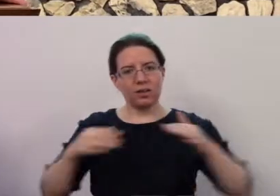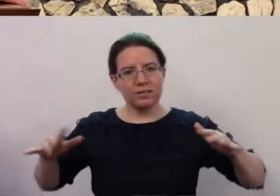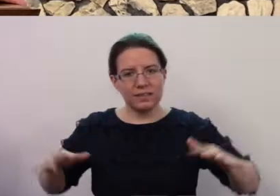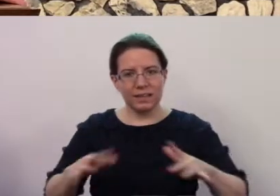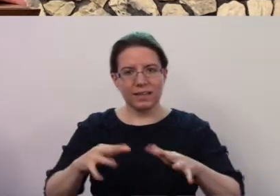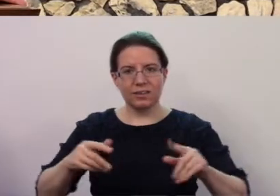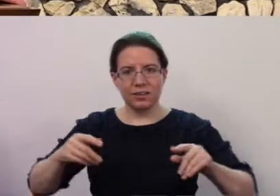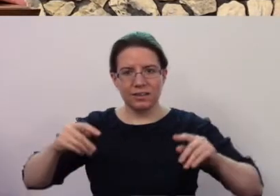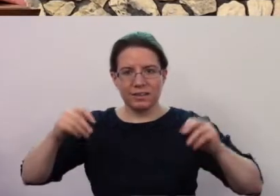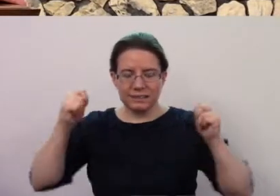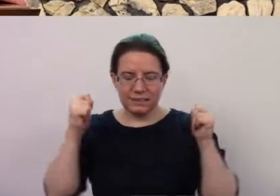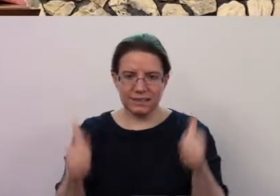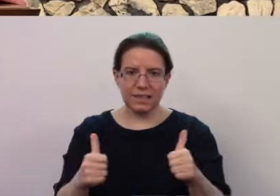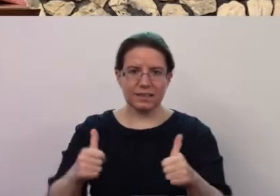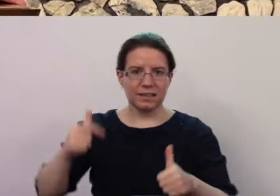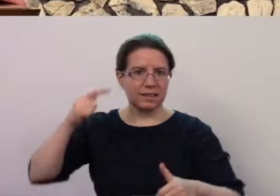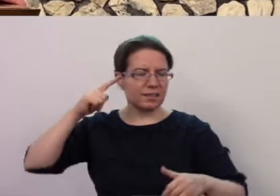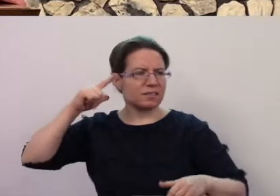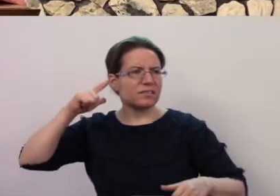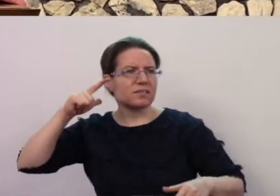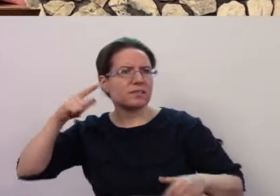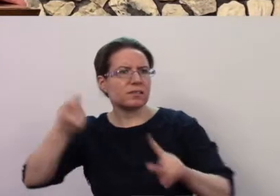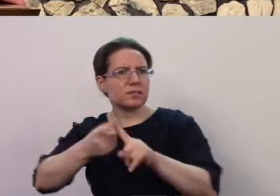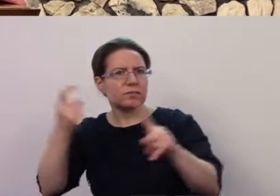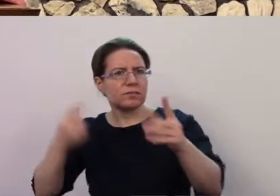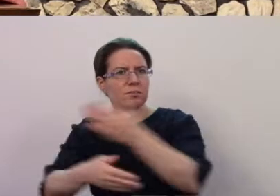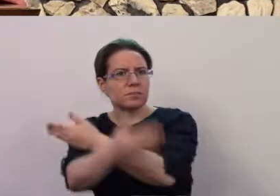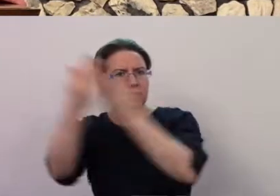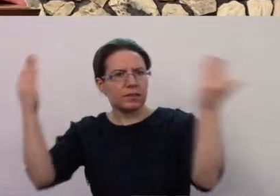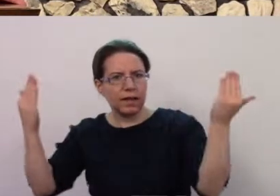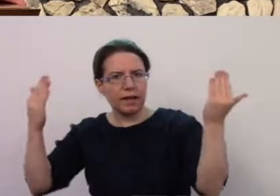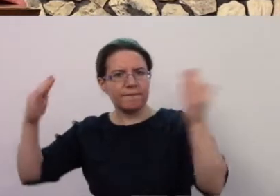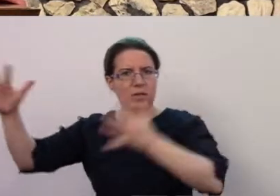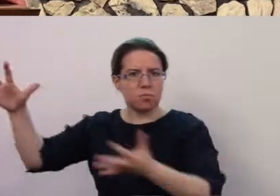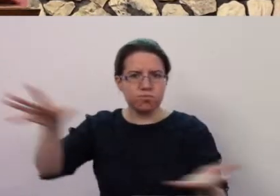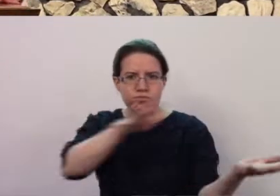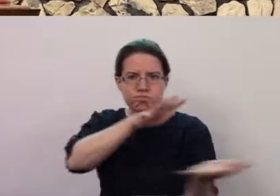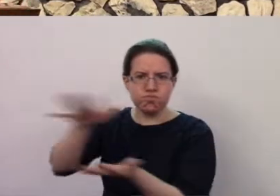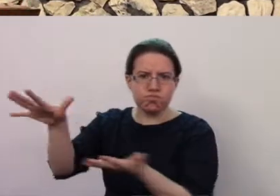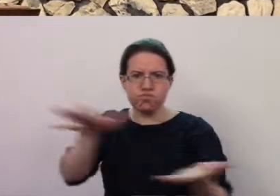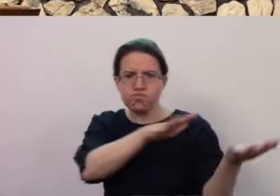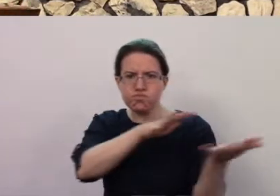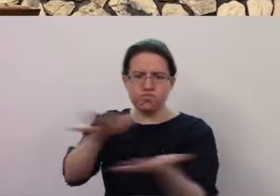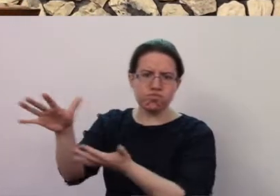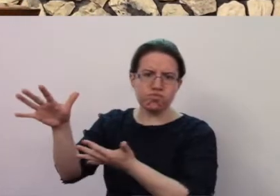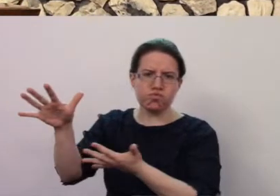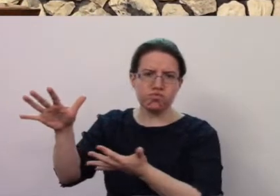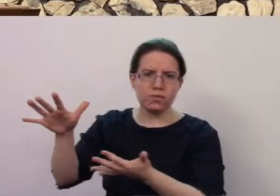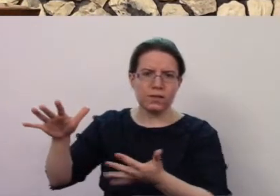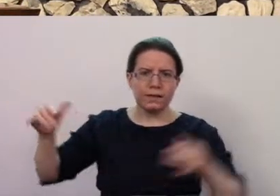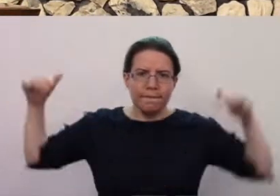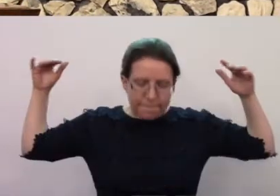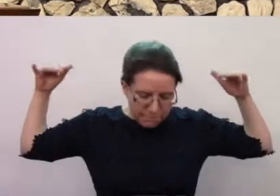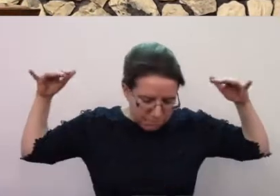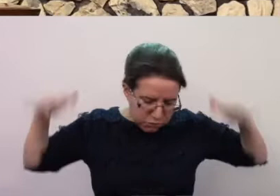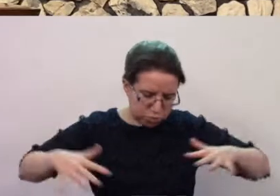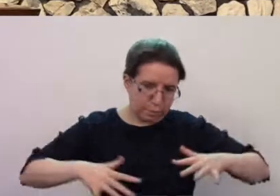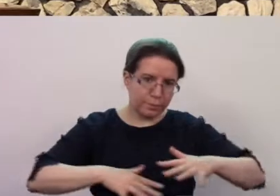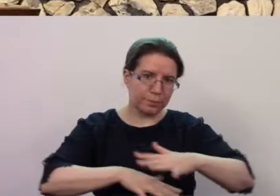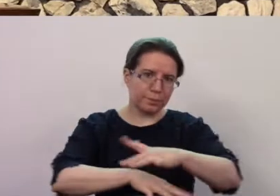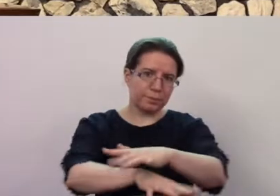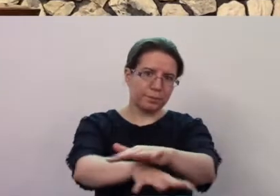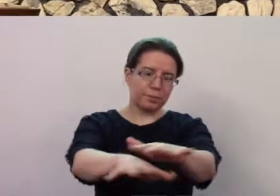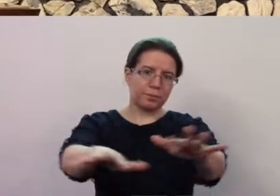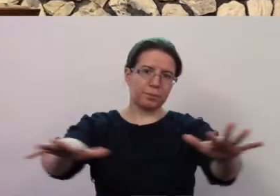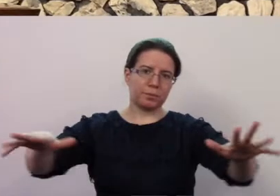And suddenly there came a sound from heaven as of a rushing mighty wind, and it filled all the house where